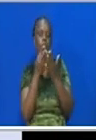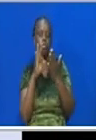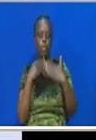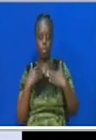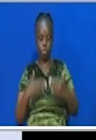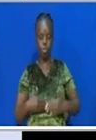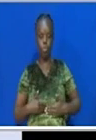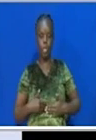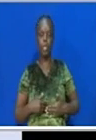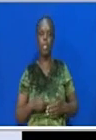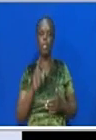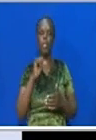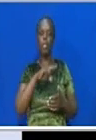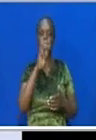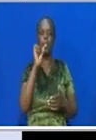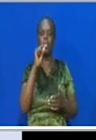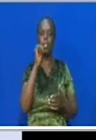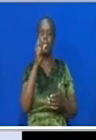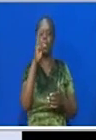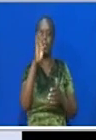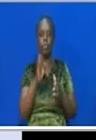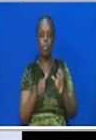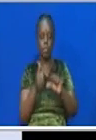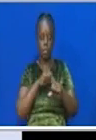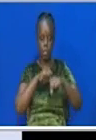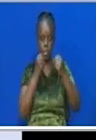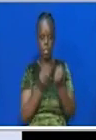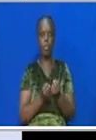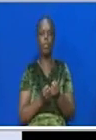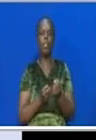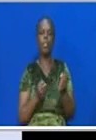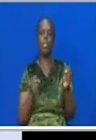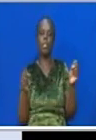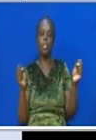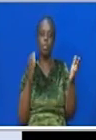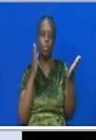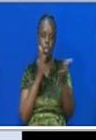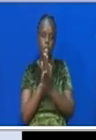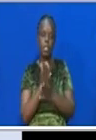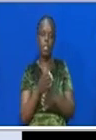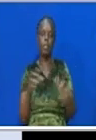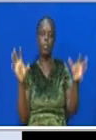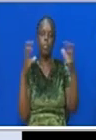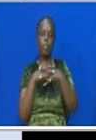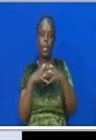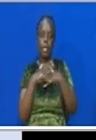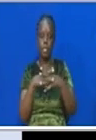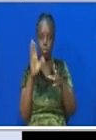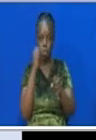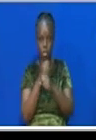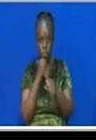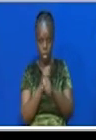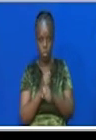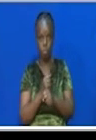human digestive system is correctly matched to its function? This